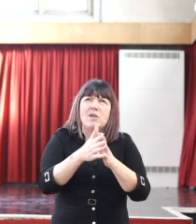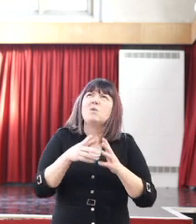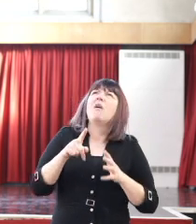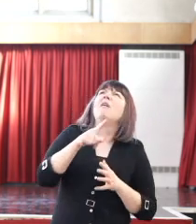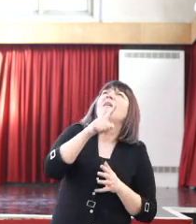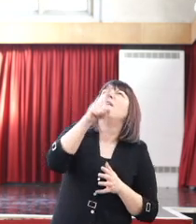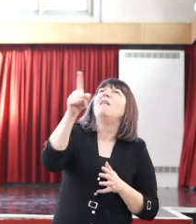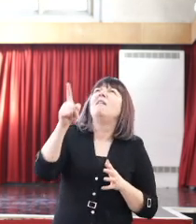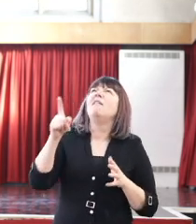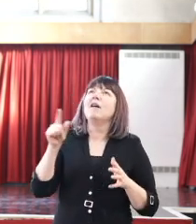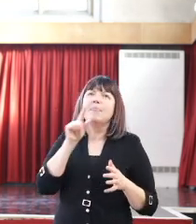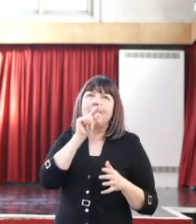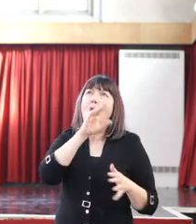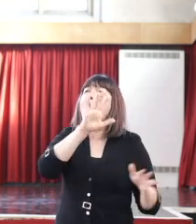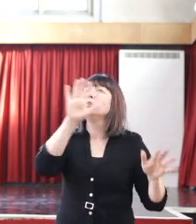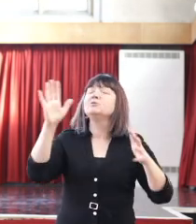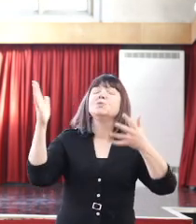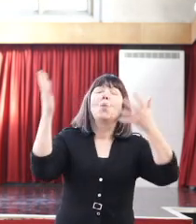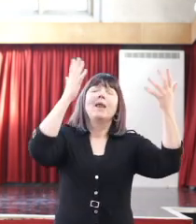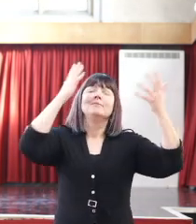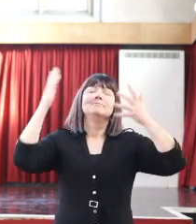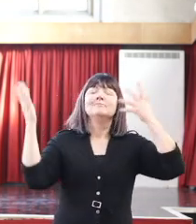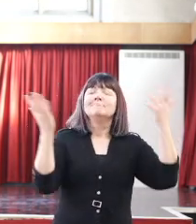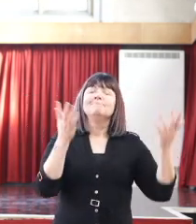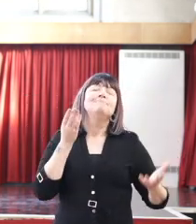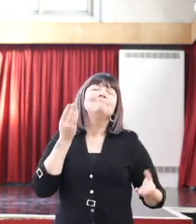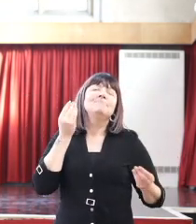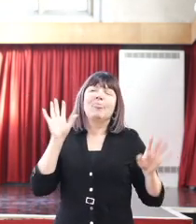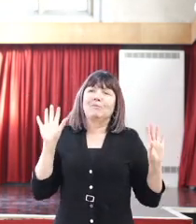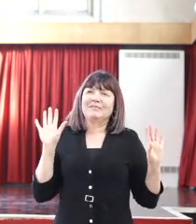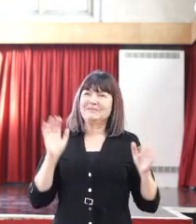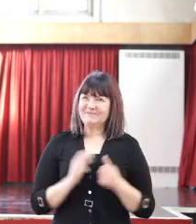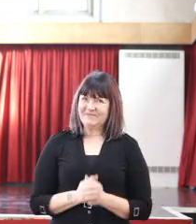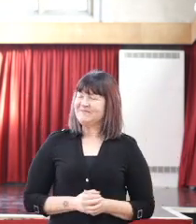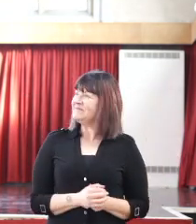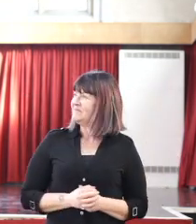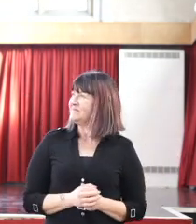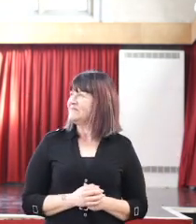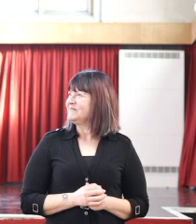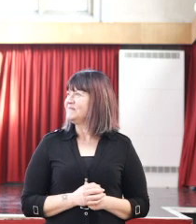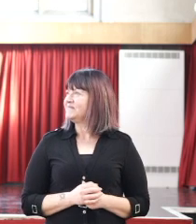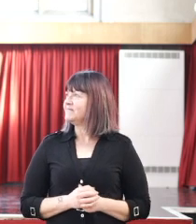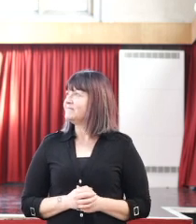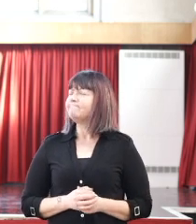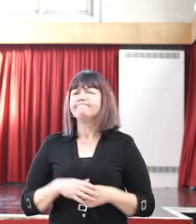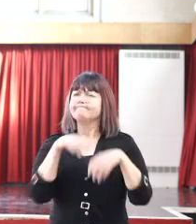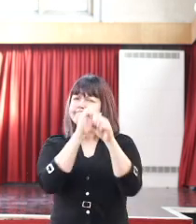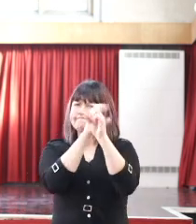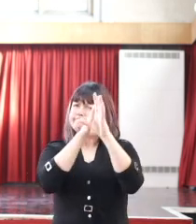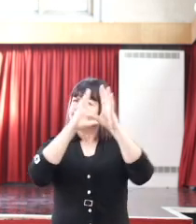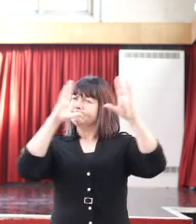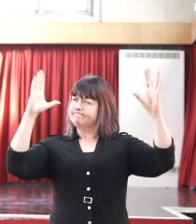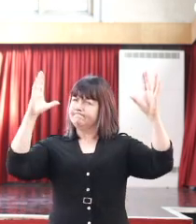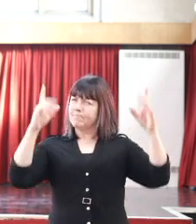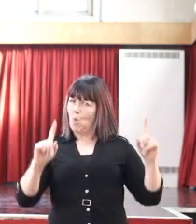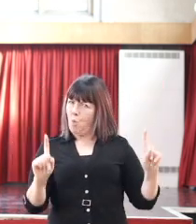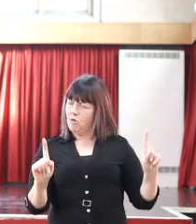and the wind. But yeah, so the idea is it's a progression